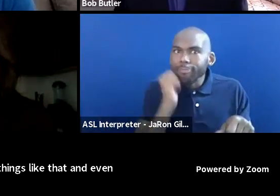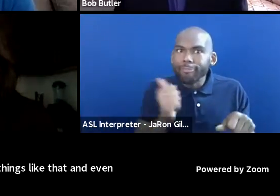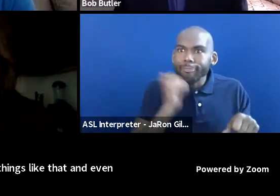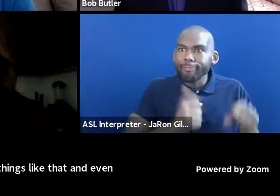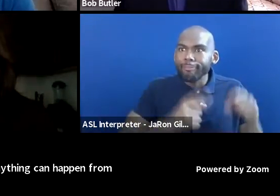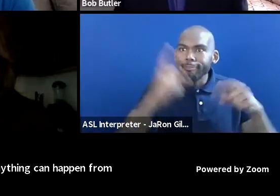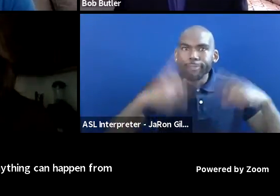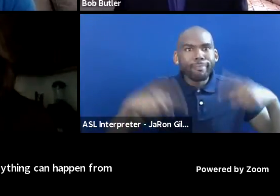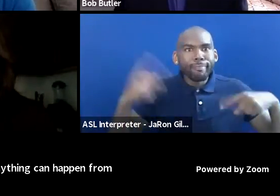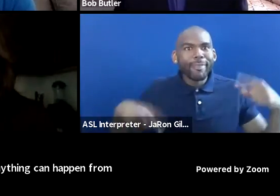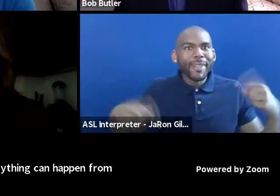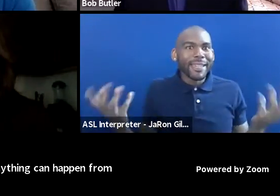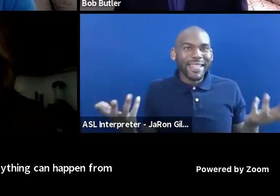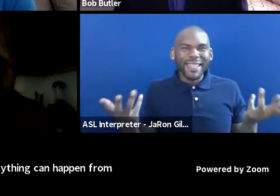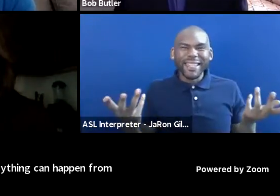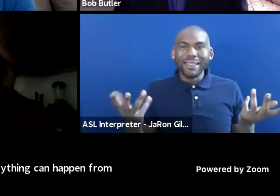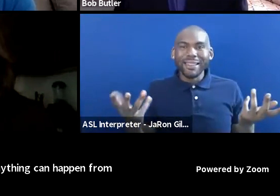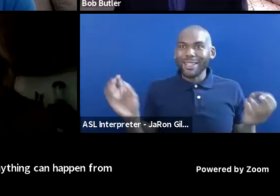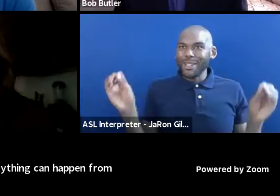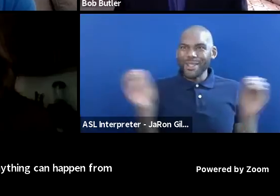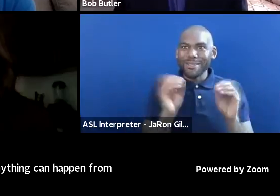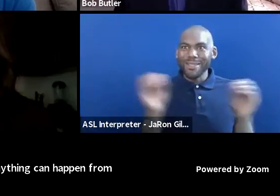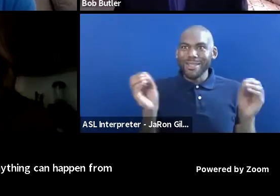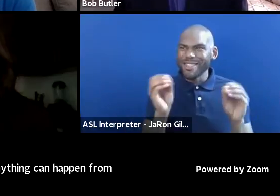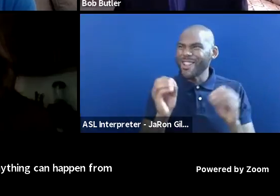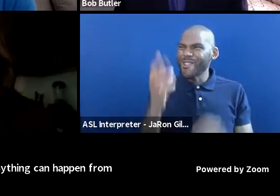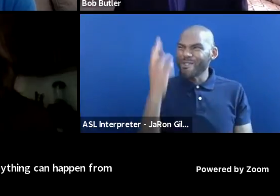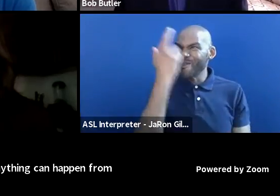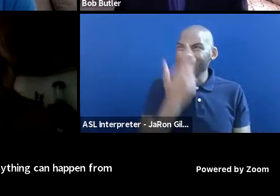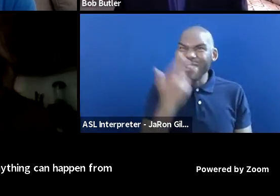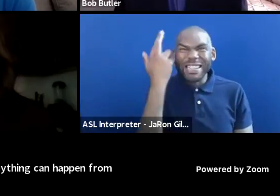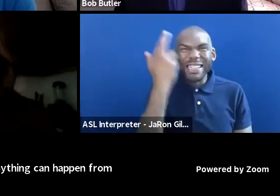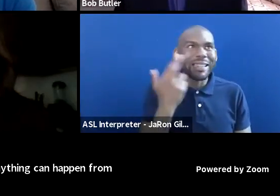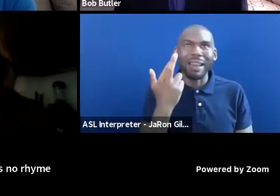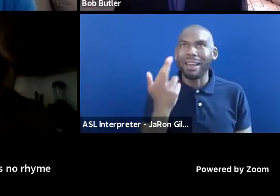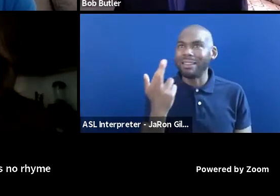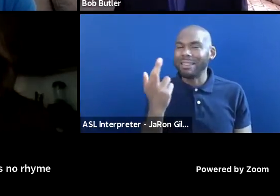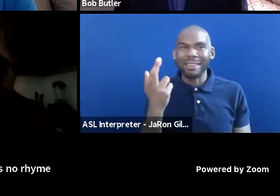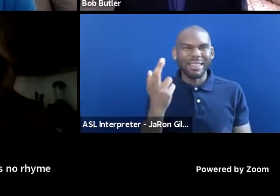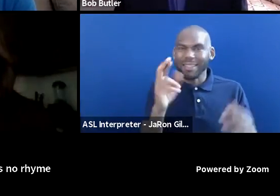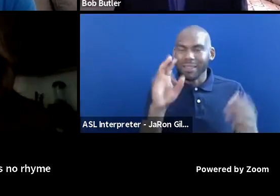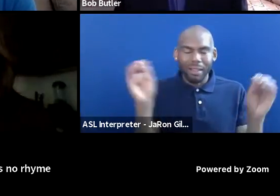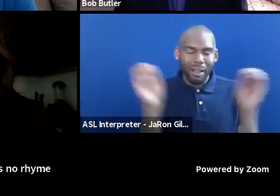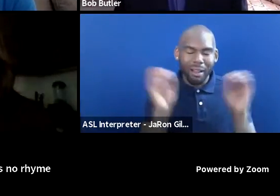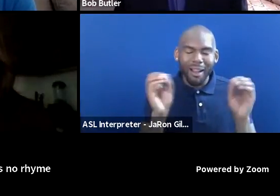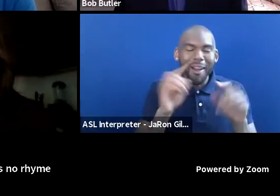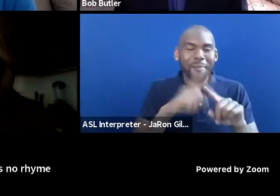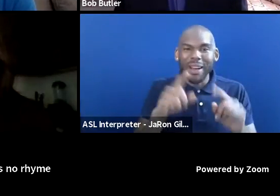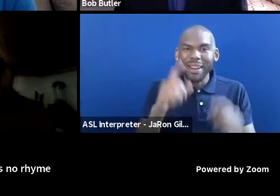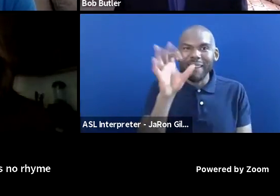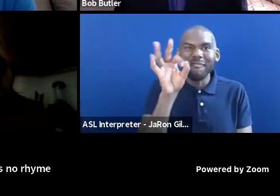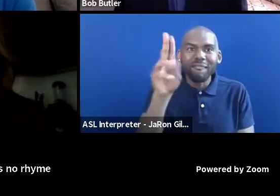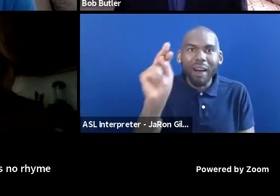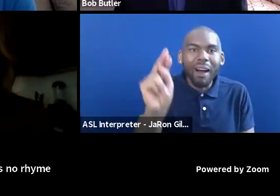there's no rhyme or reason to it. And it's great. It keeps it fun and keeps me on my toes.